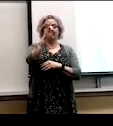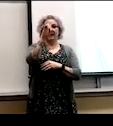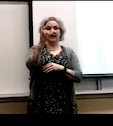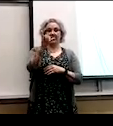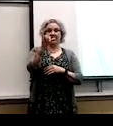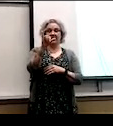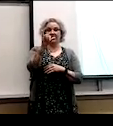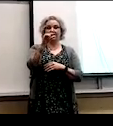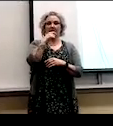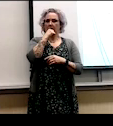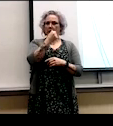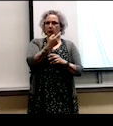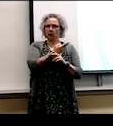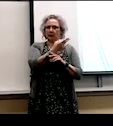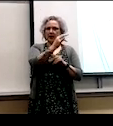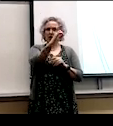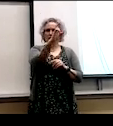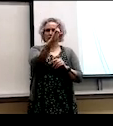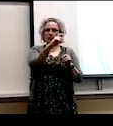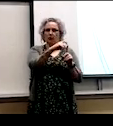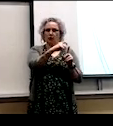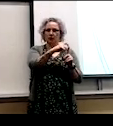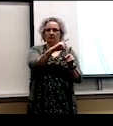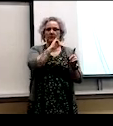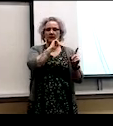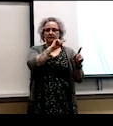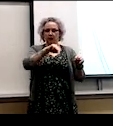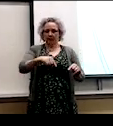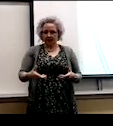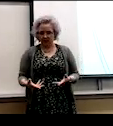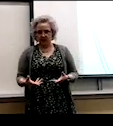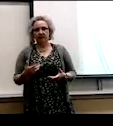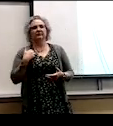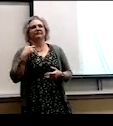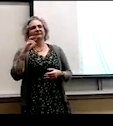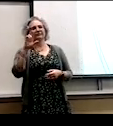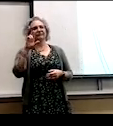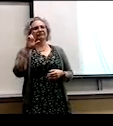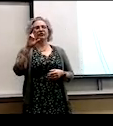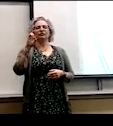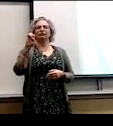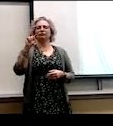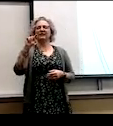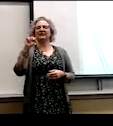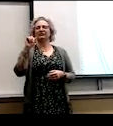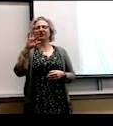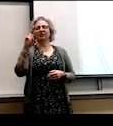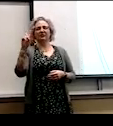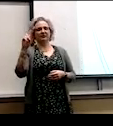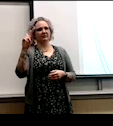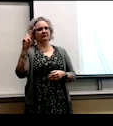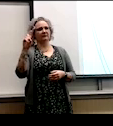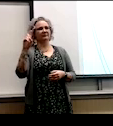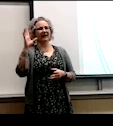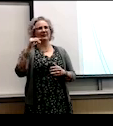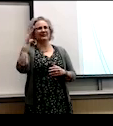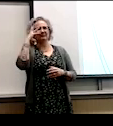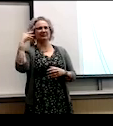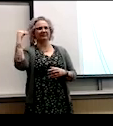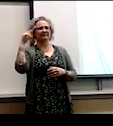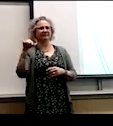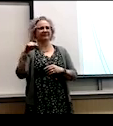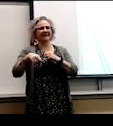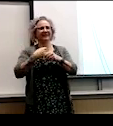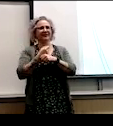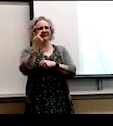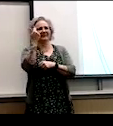Dementia Questionnaire and Mental Retardation. It was a validated tool in Holland in about 1990. And that was the only one